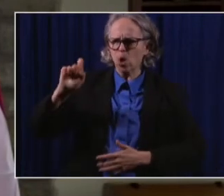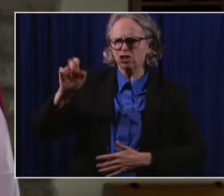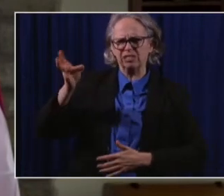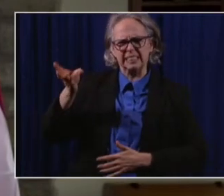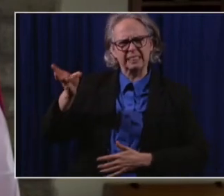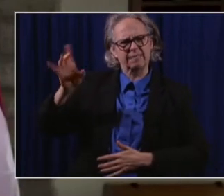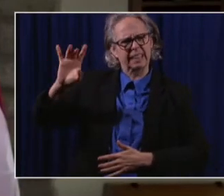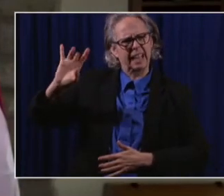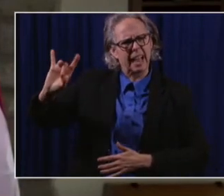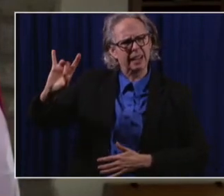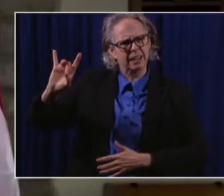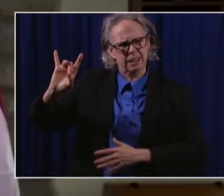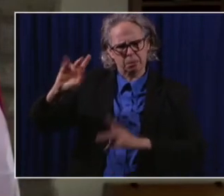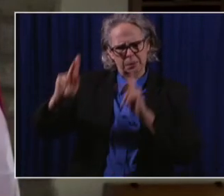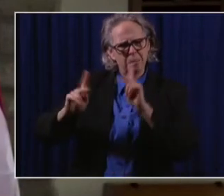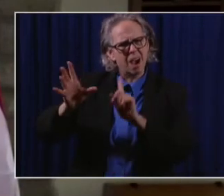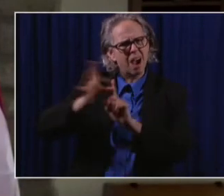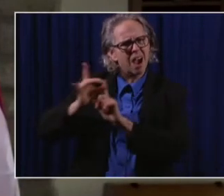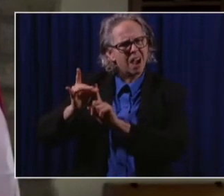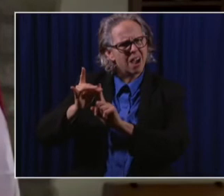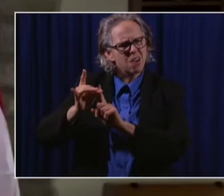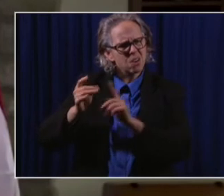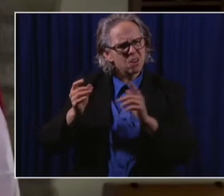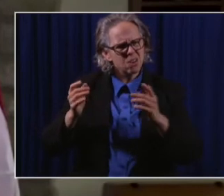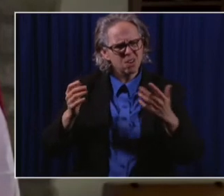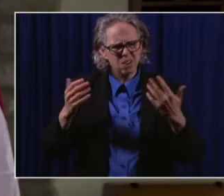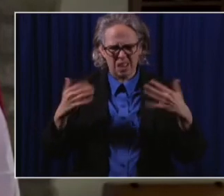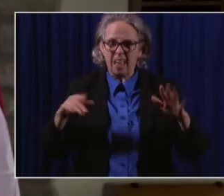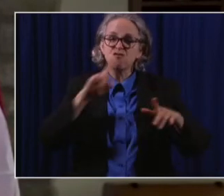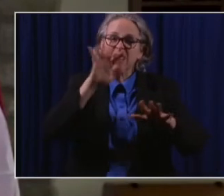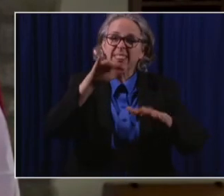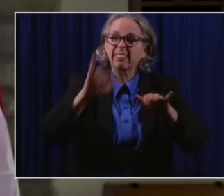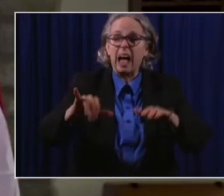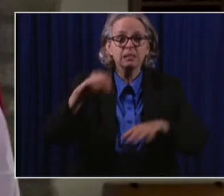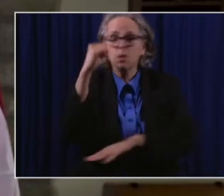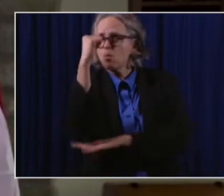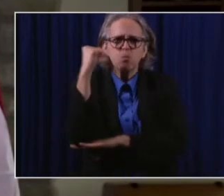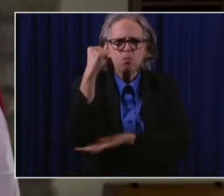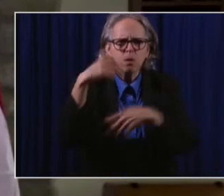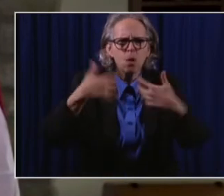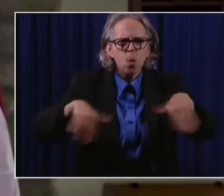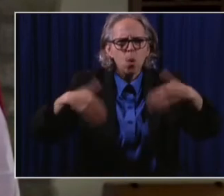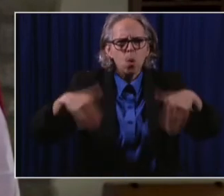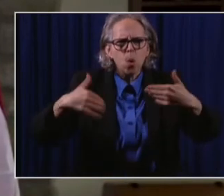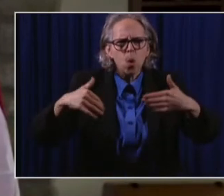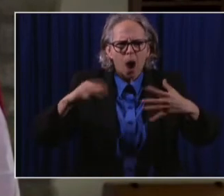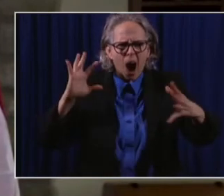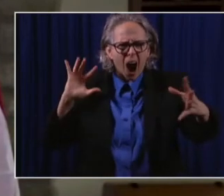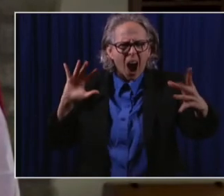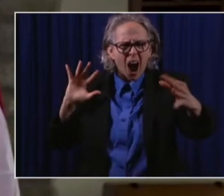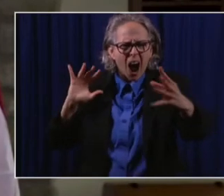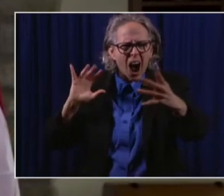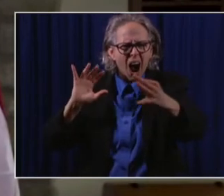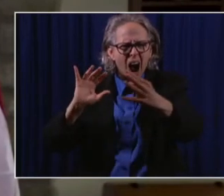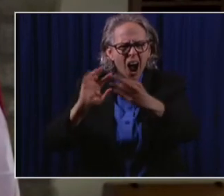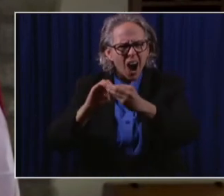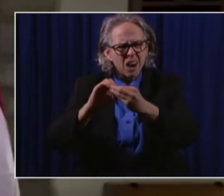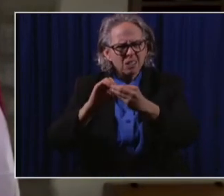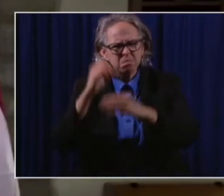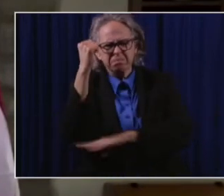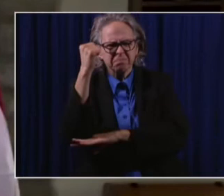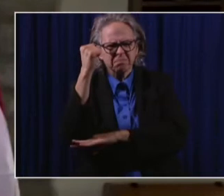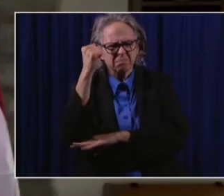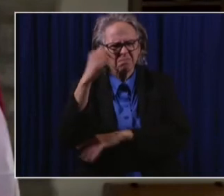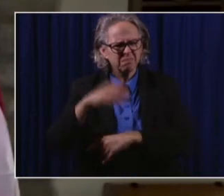2,178 cases, another record. This is in stark contrast to not too long ago.